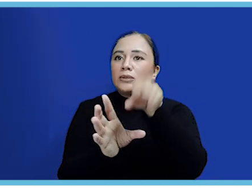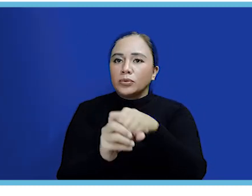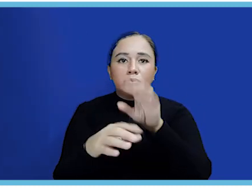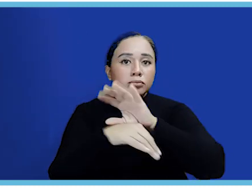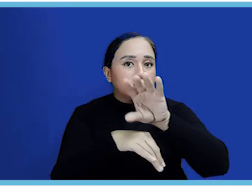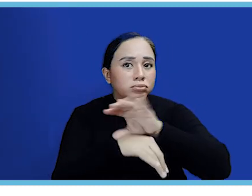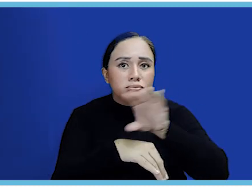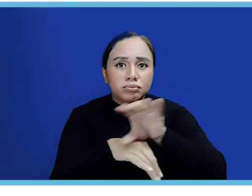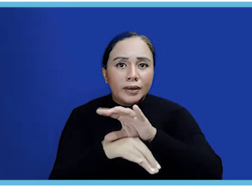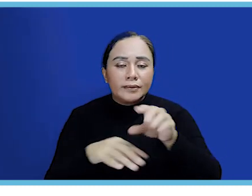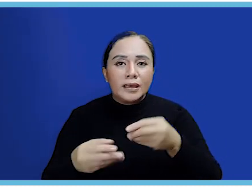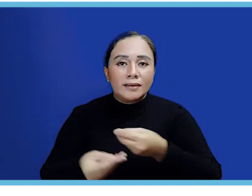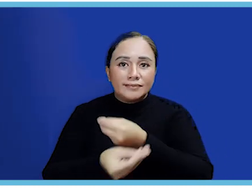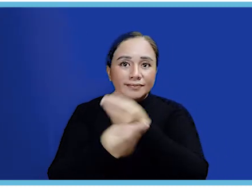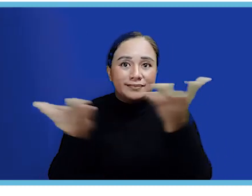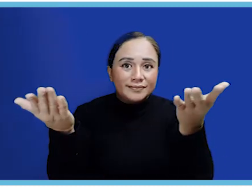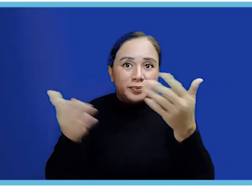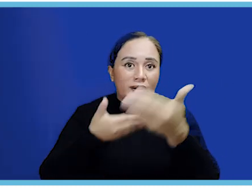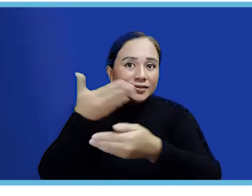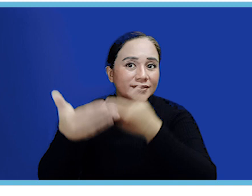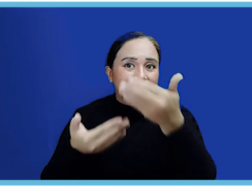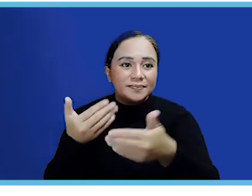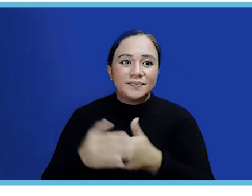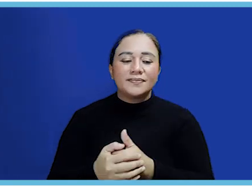part of the consultation and distribution process.